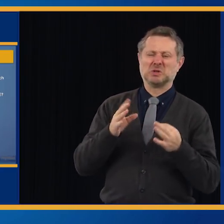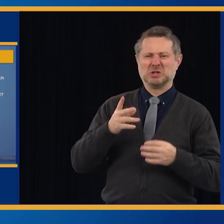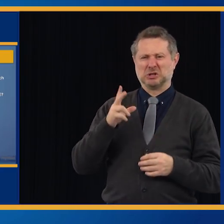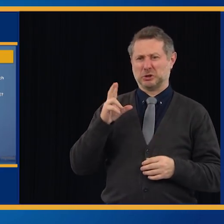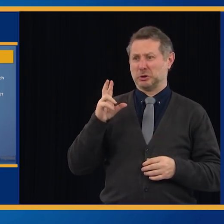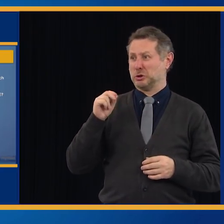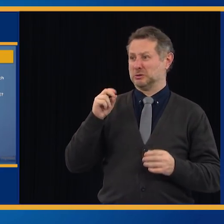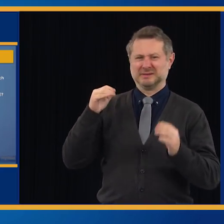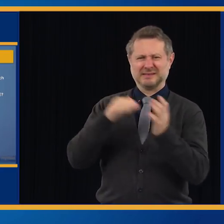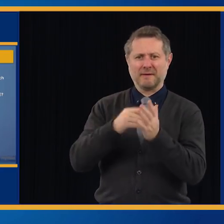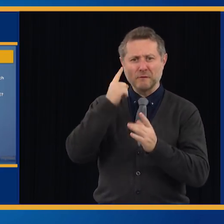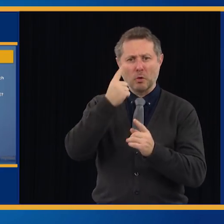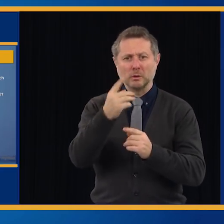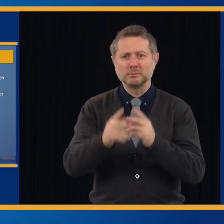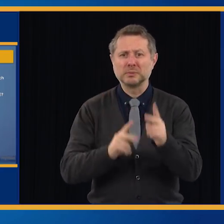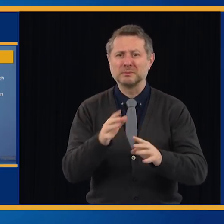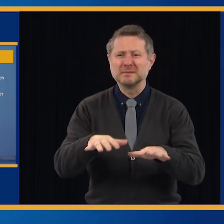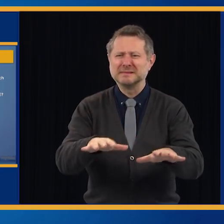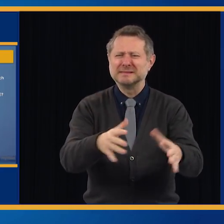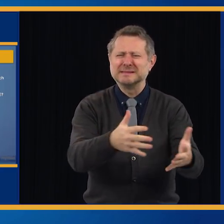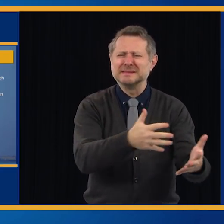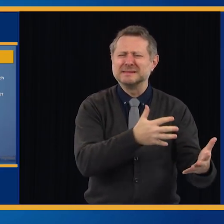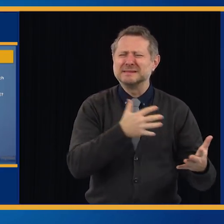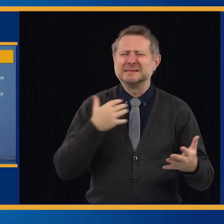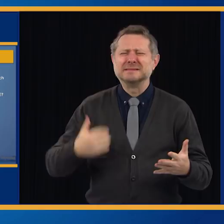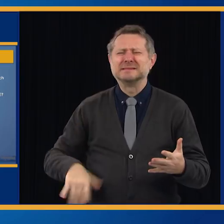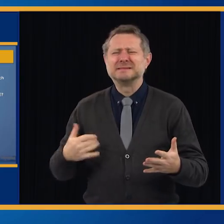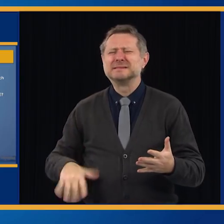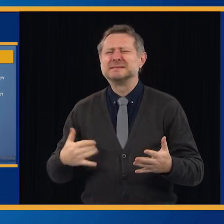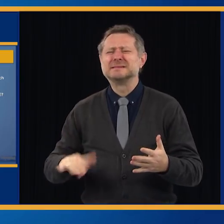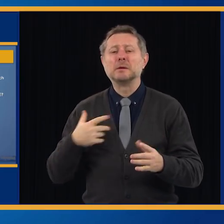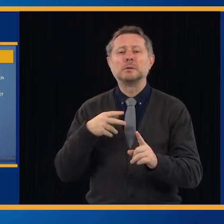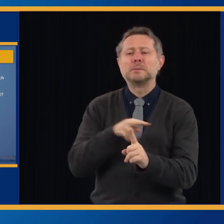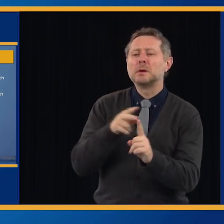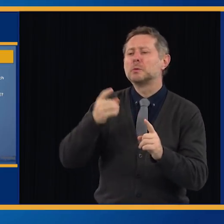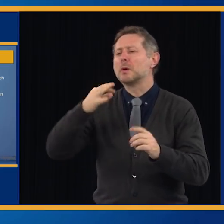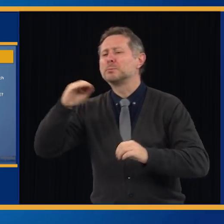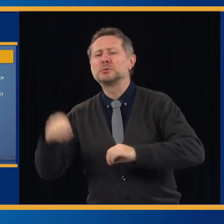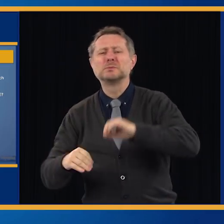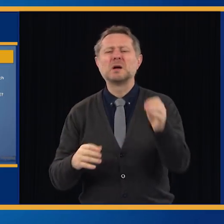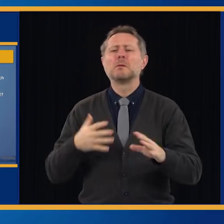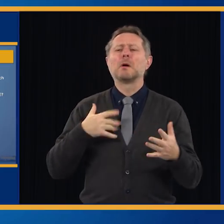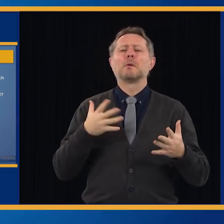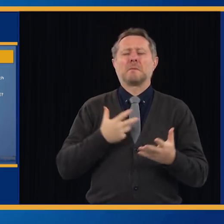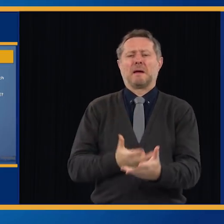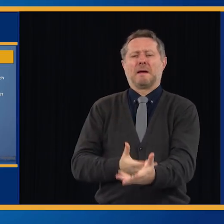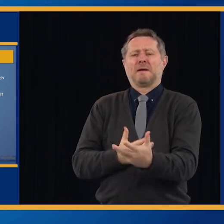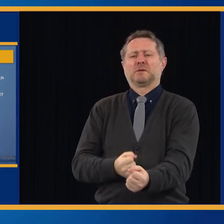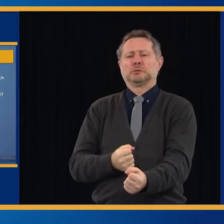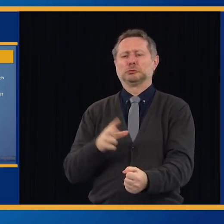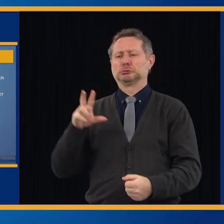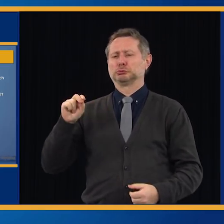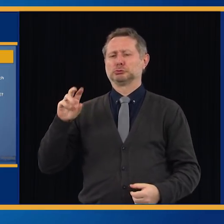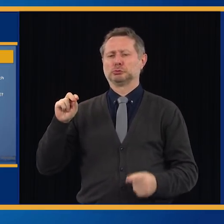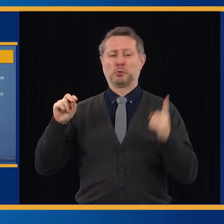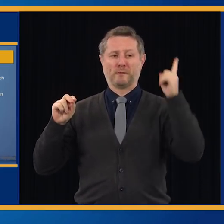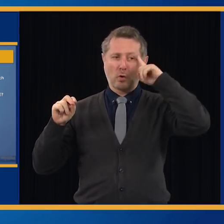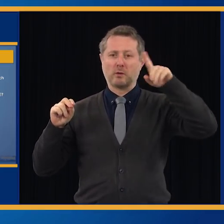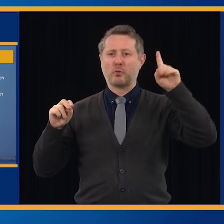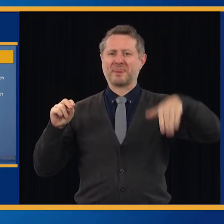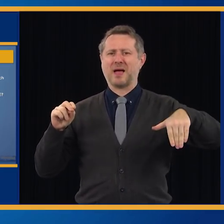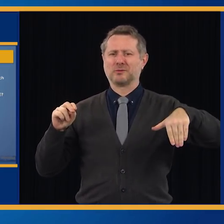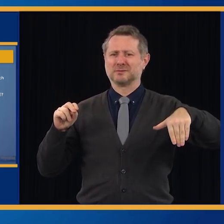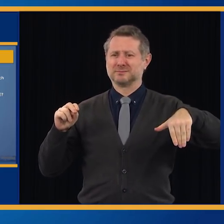have different numerical percentages, but I think we start with that. Do we have enough testing